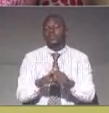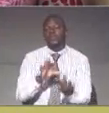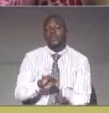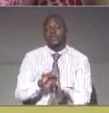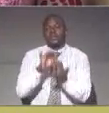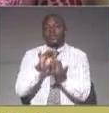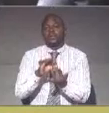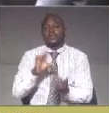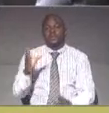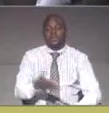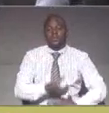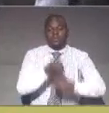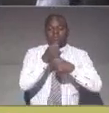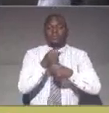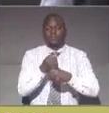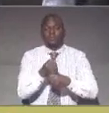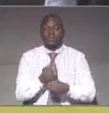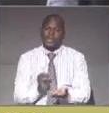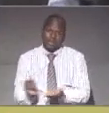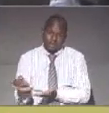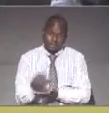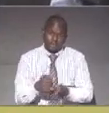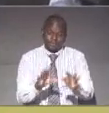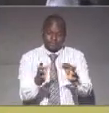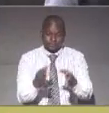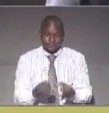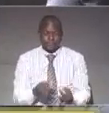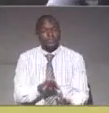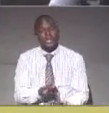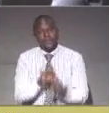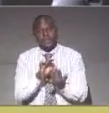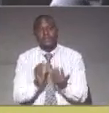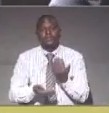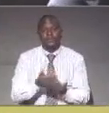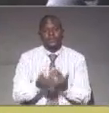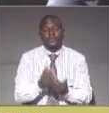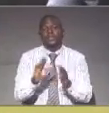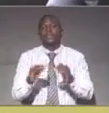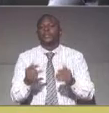and a budget allocation. Investment, financial investment in palliative care. Again,